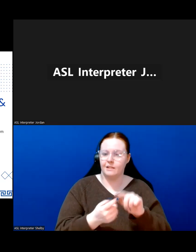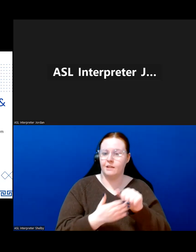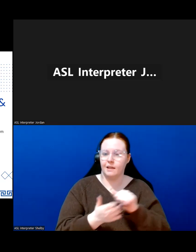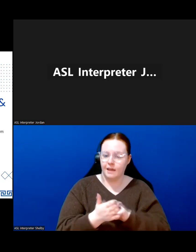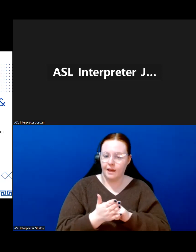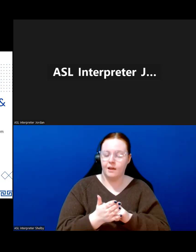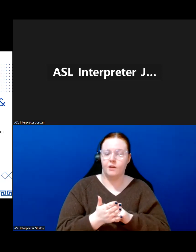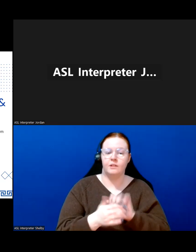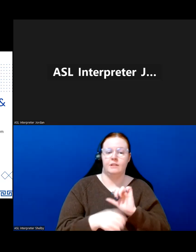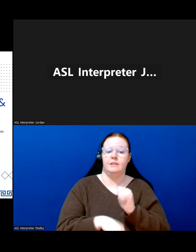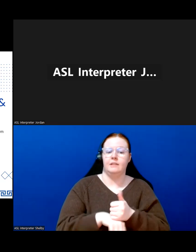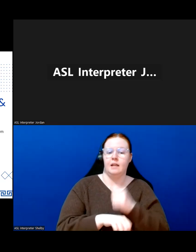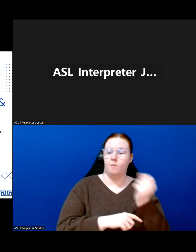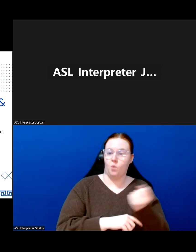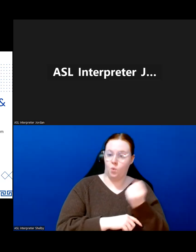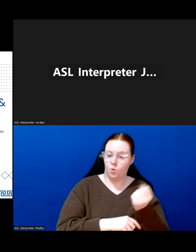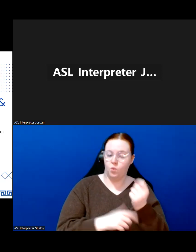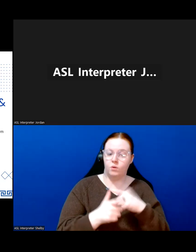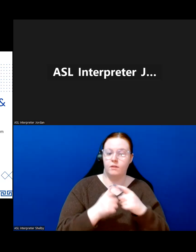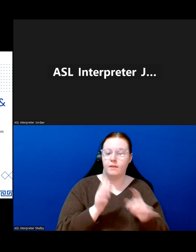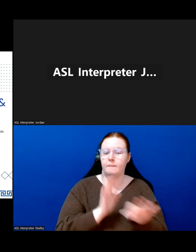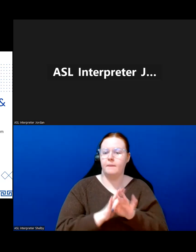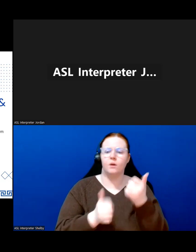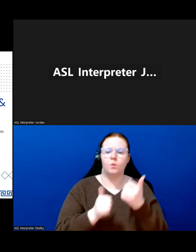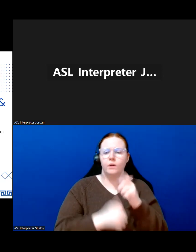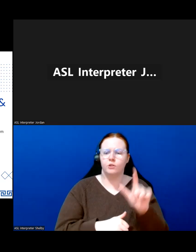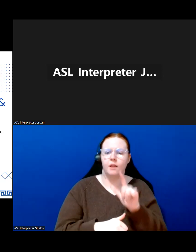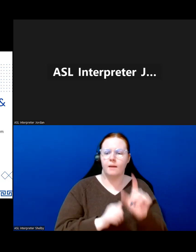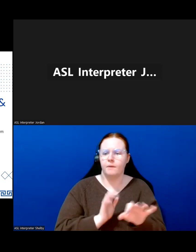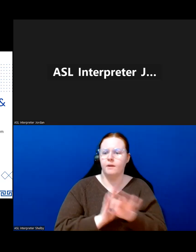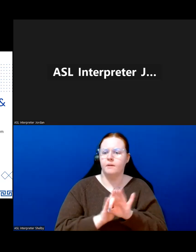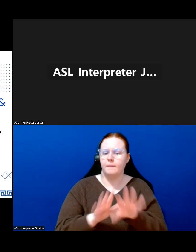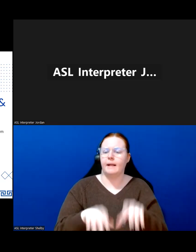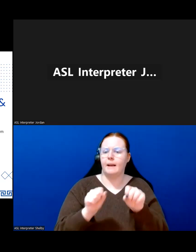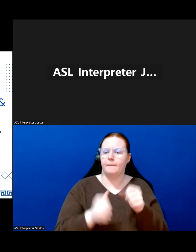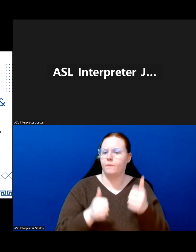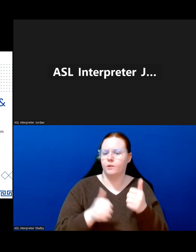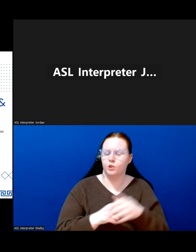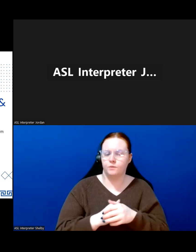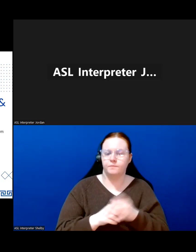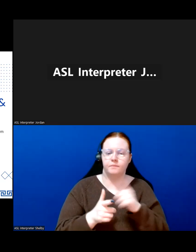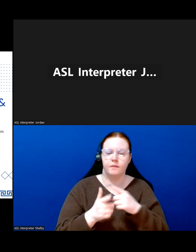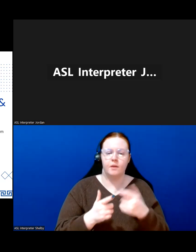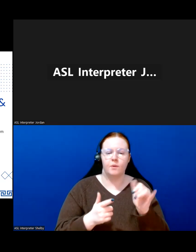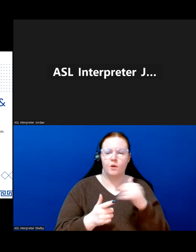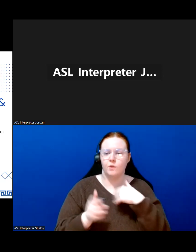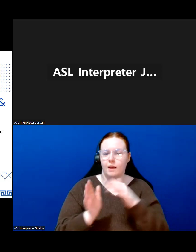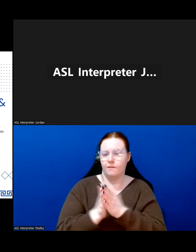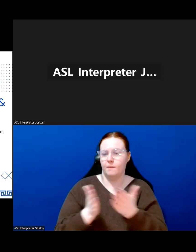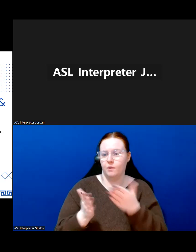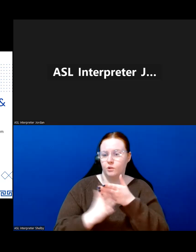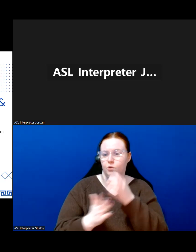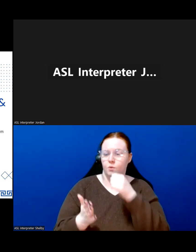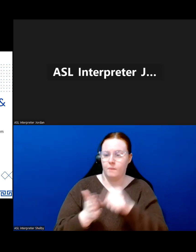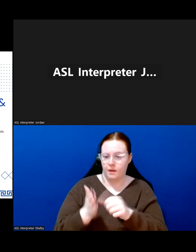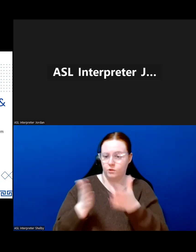a hold on it, and choose a pickup library location. And we also have books by mail service. So if